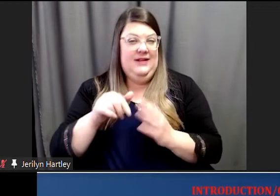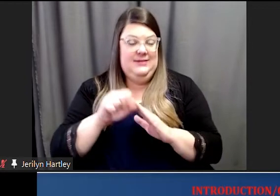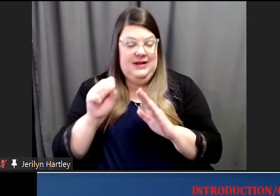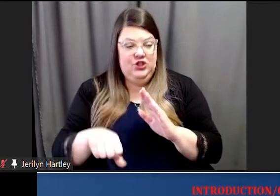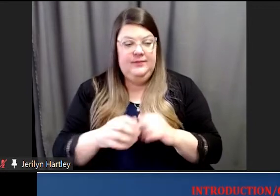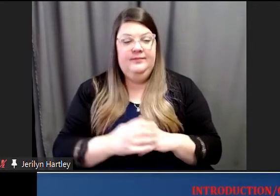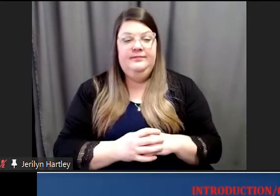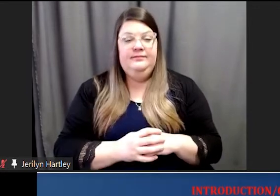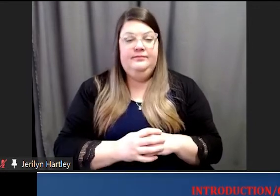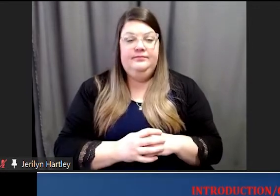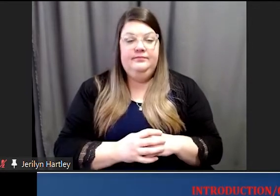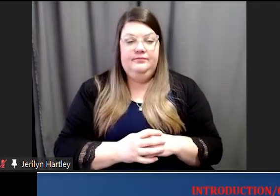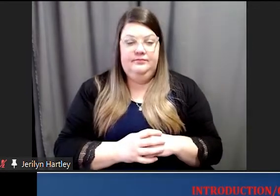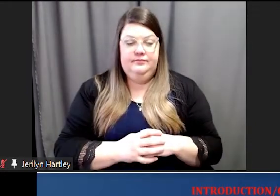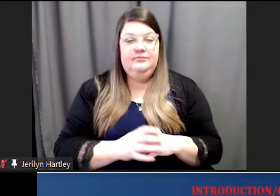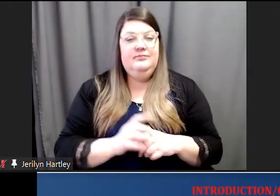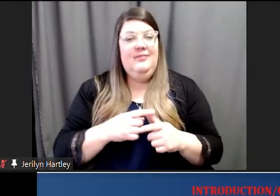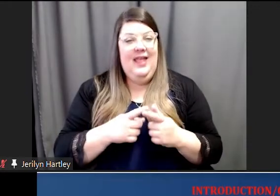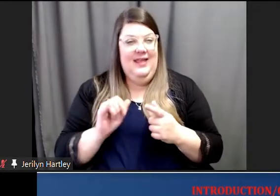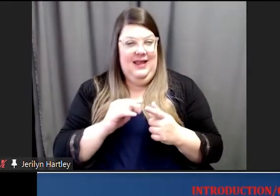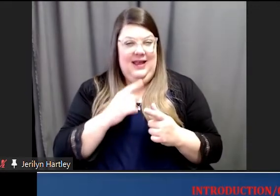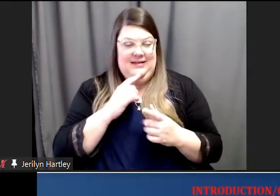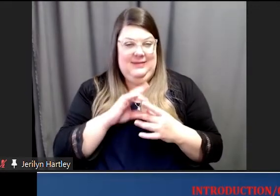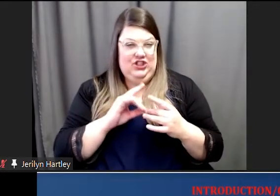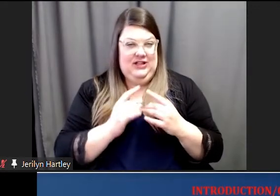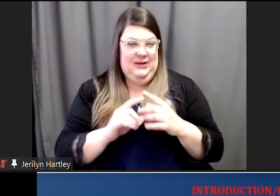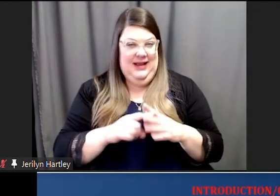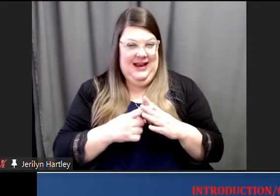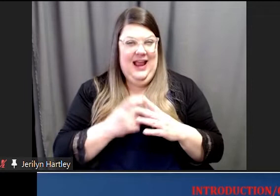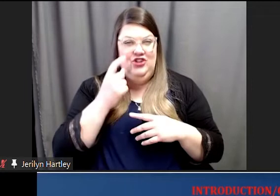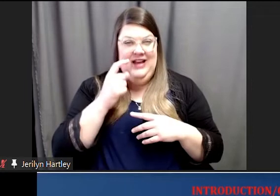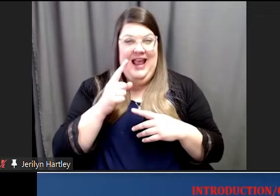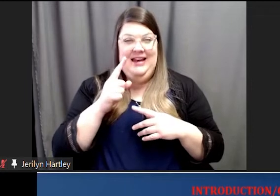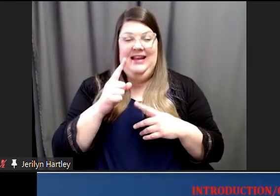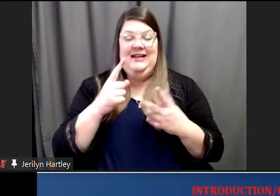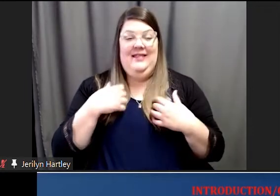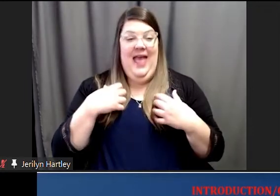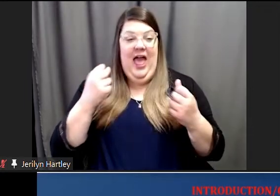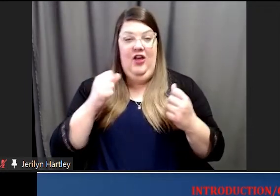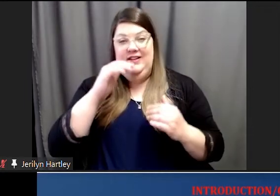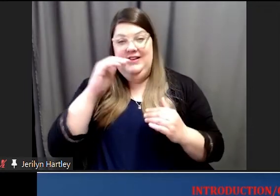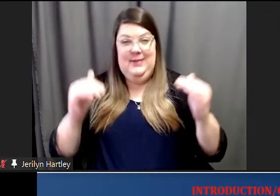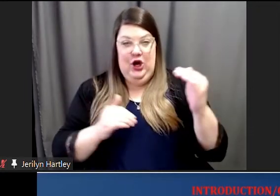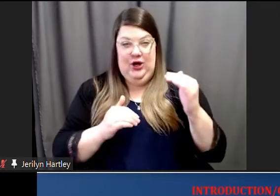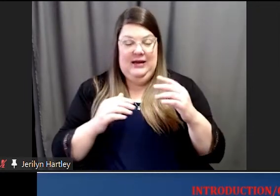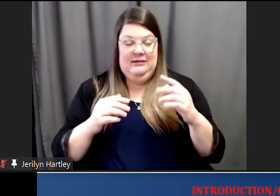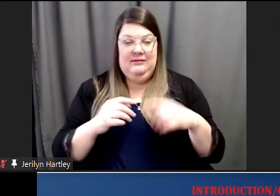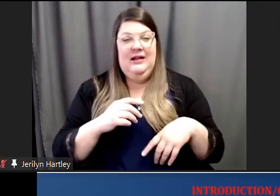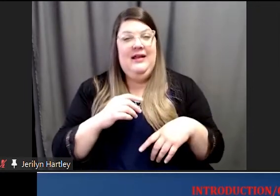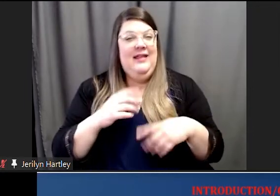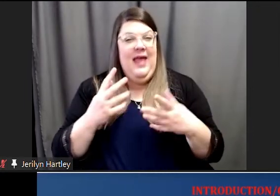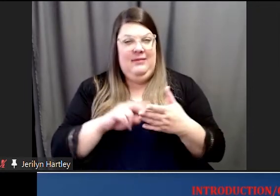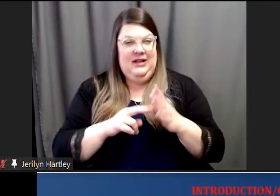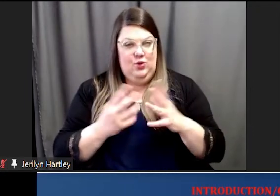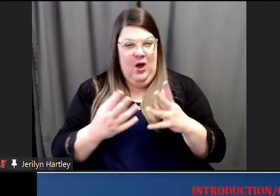semester. And then again, like I mentioned at the beginning, understanding the health disparities is a huge thing. So a health disparity is